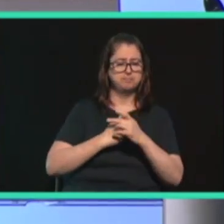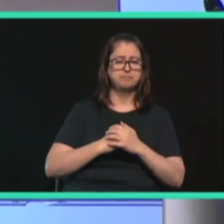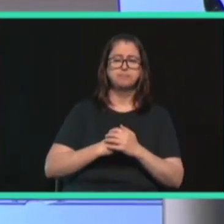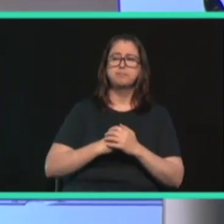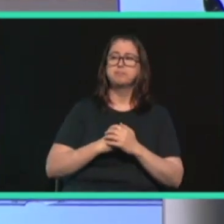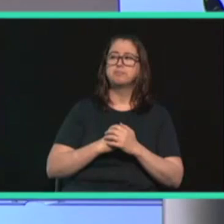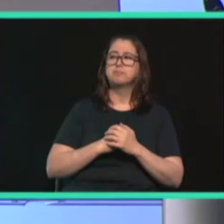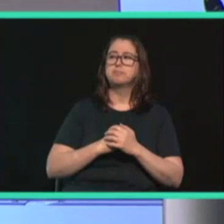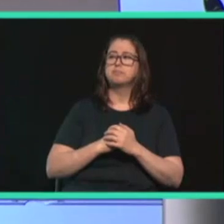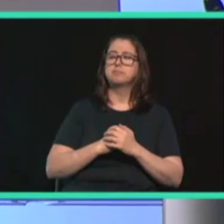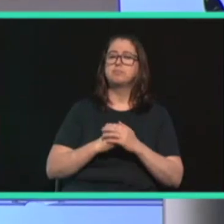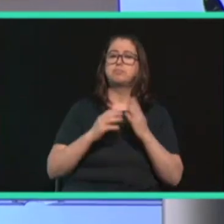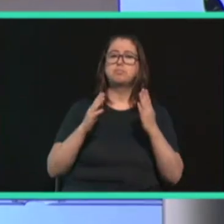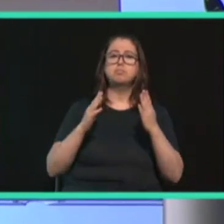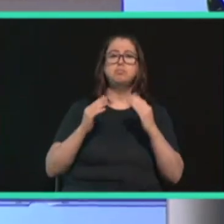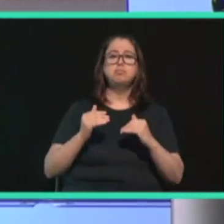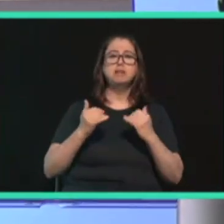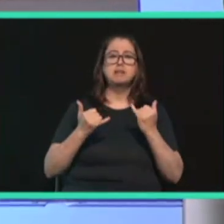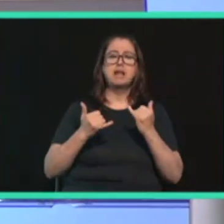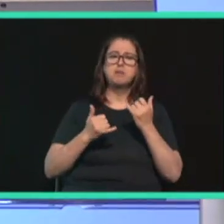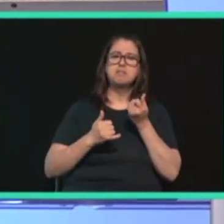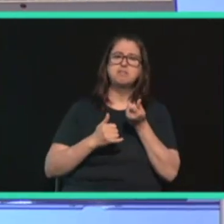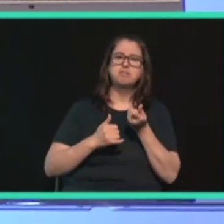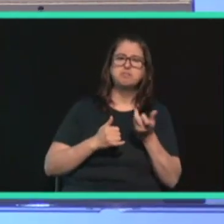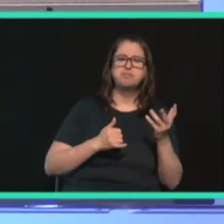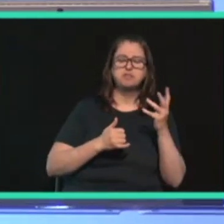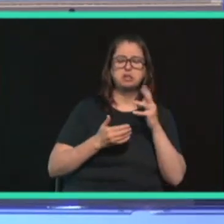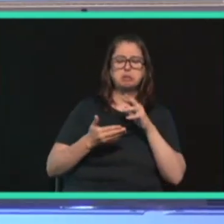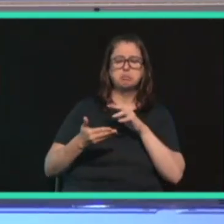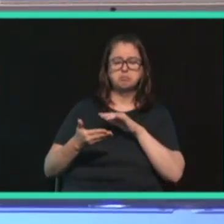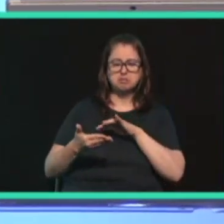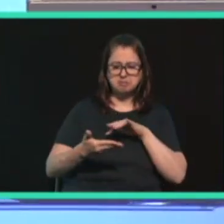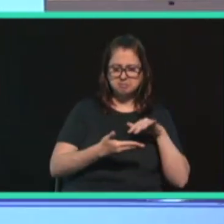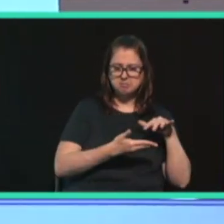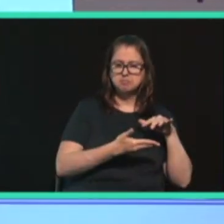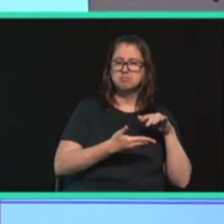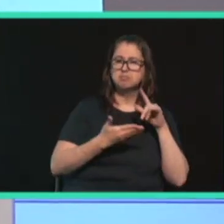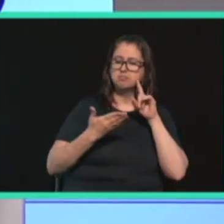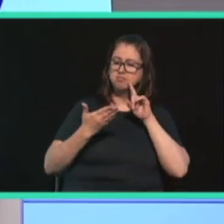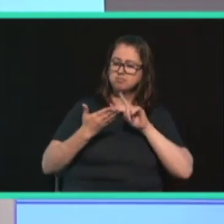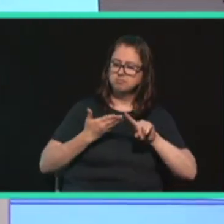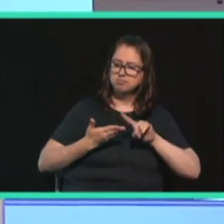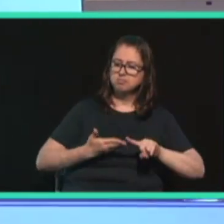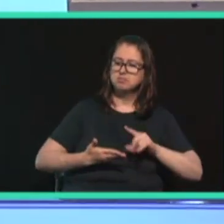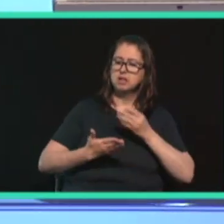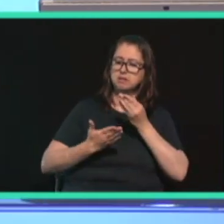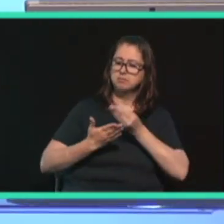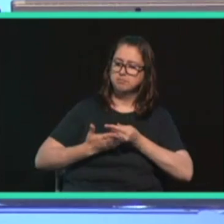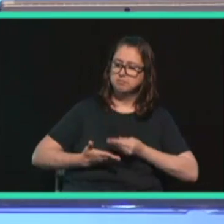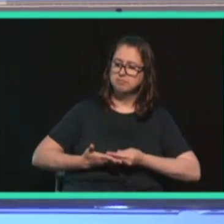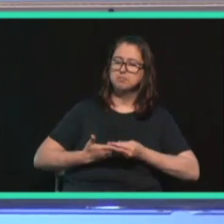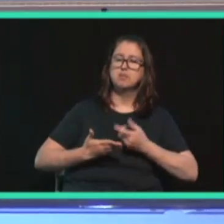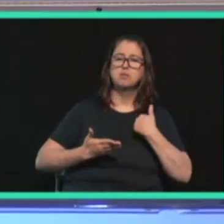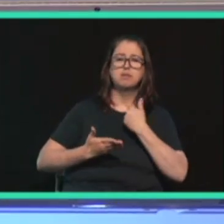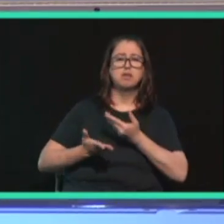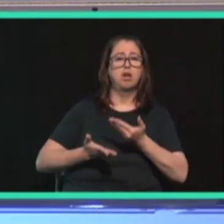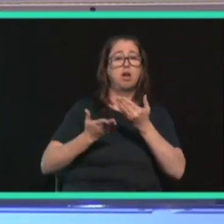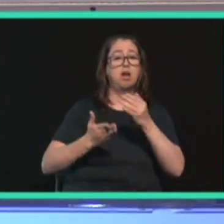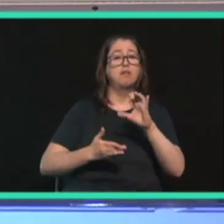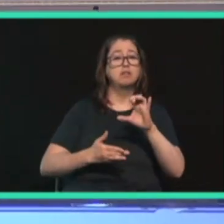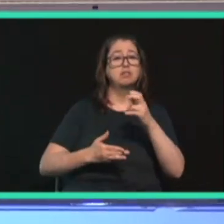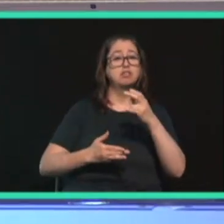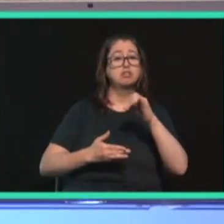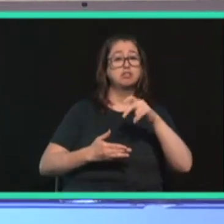to share the results of a couple of case studies where we've worked with organisations who have offered the CHIP program to